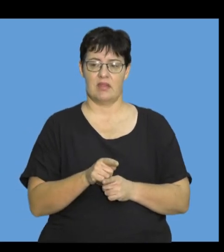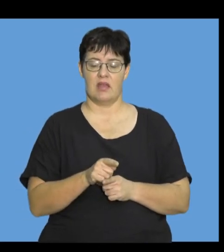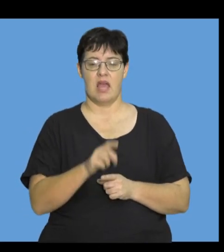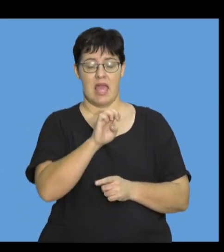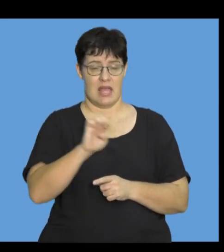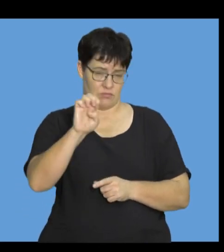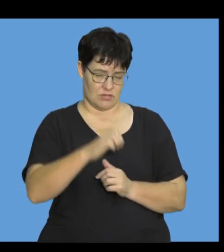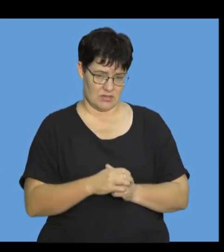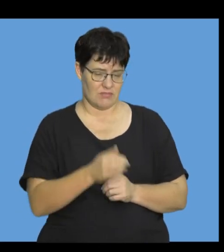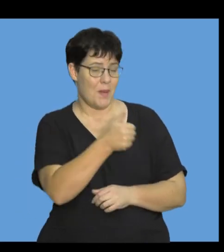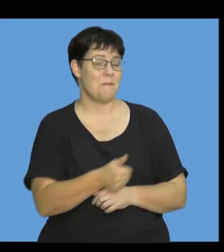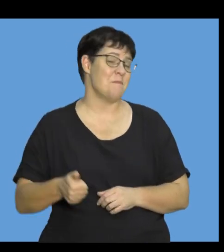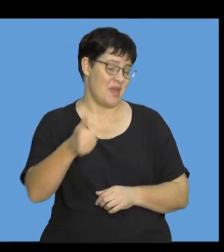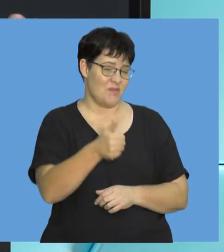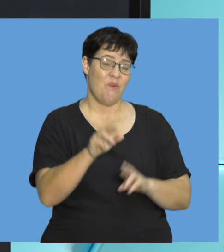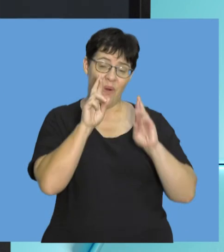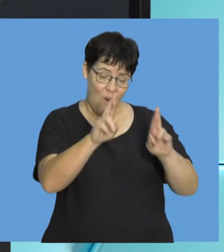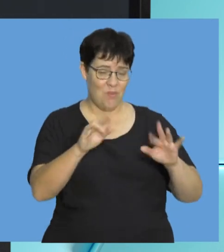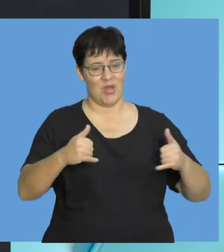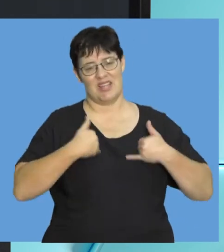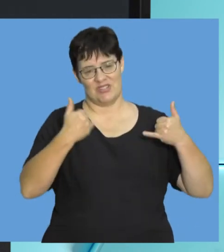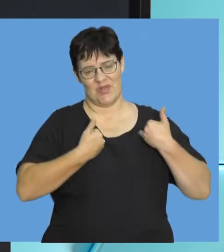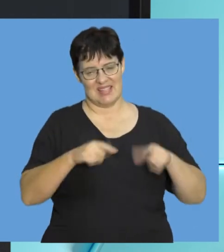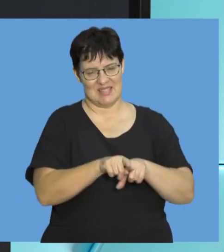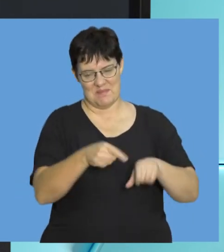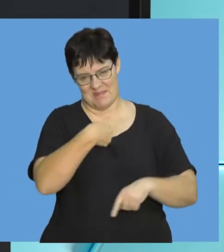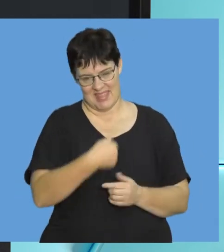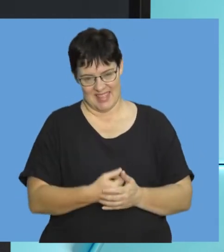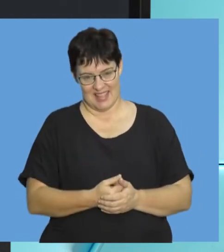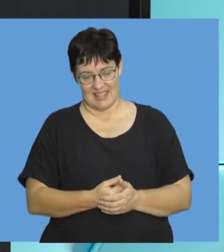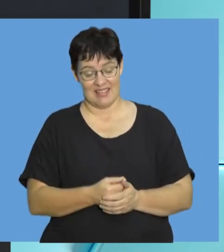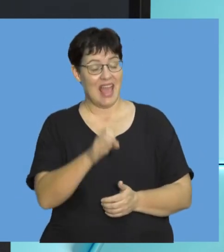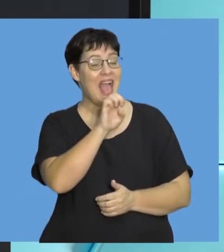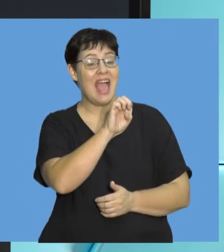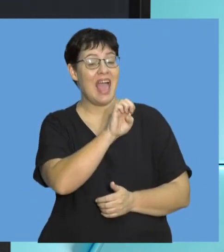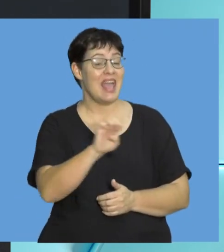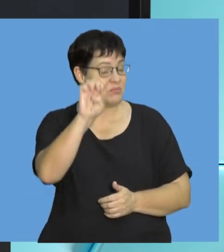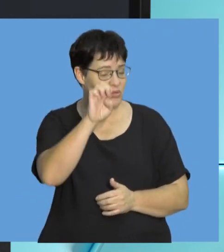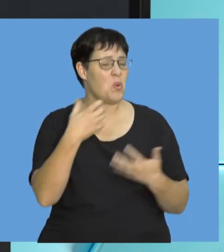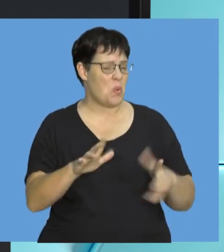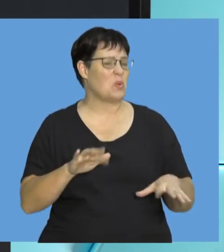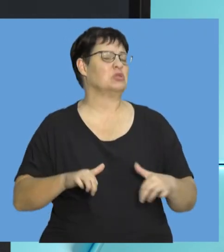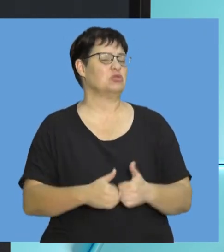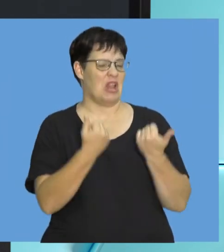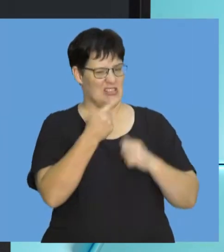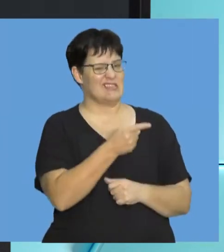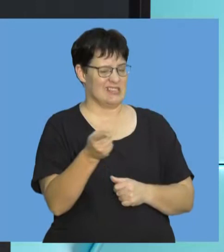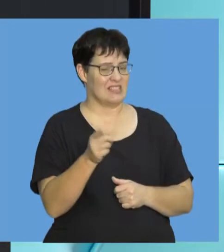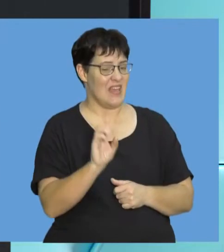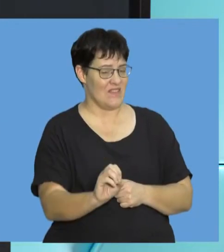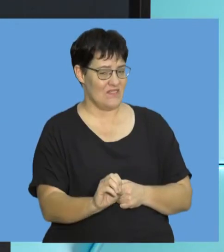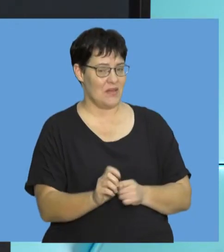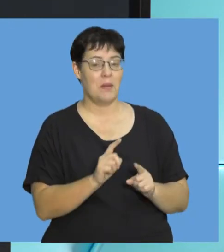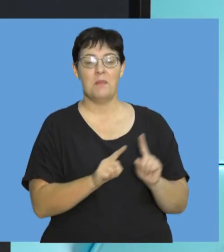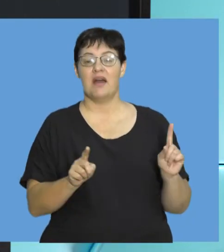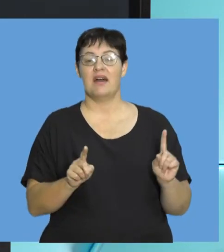really the main thing that you need to do. Guys, I hope you enjoyed this lesson as much as I did. Exponents, I know, is a bit of a